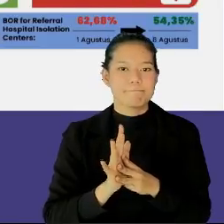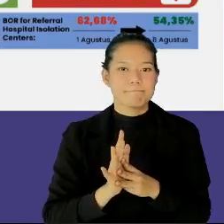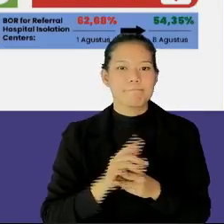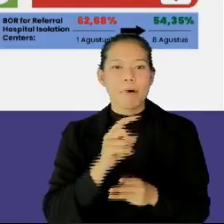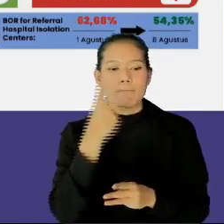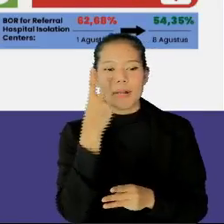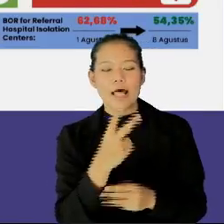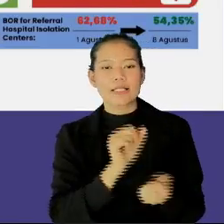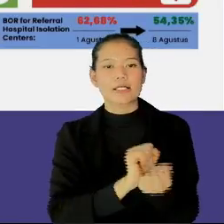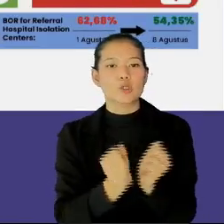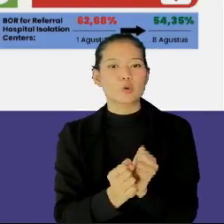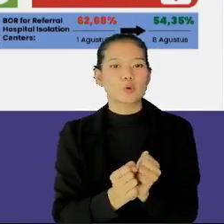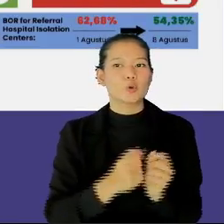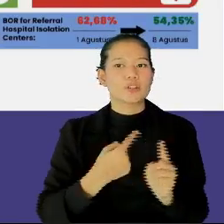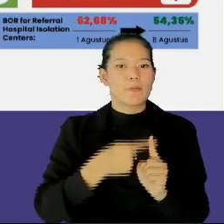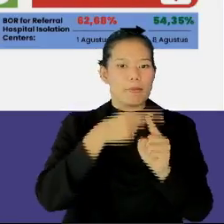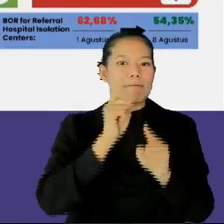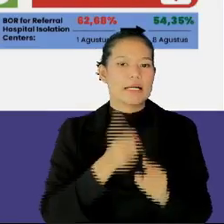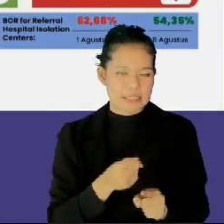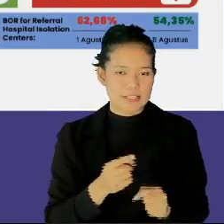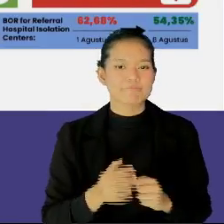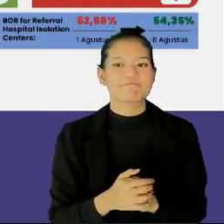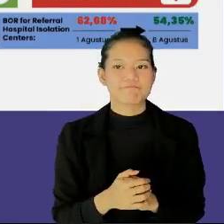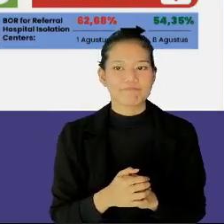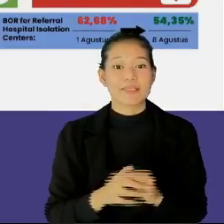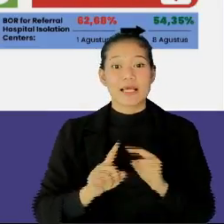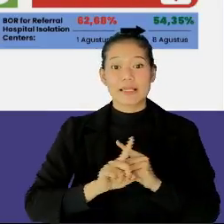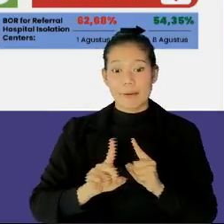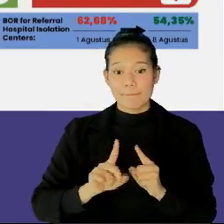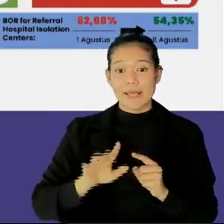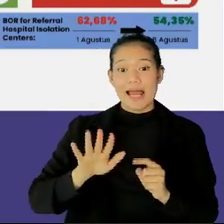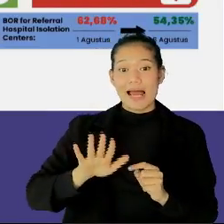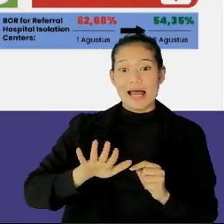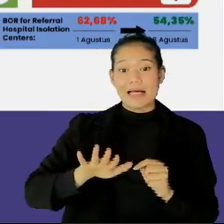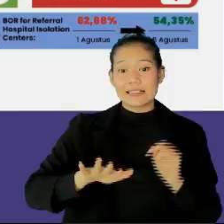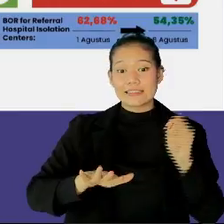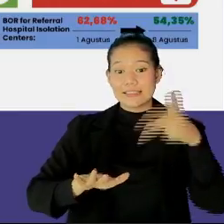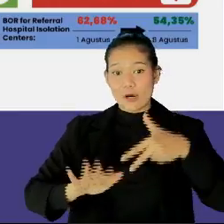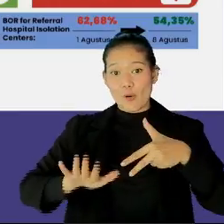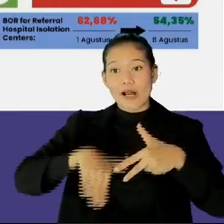positive cases. Moreover, North Sumatra, adding